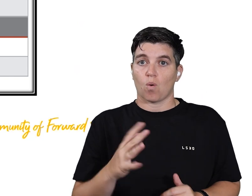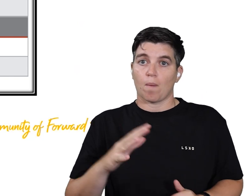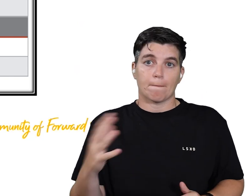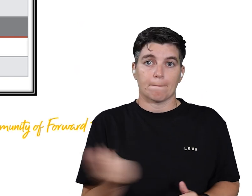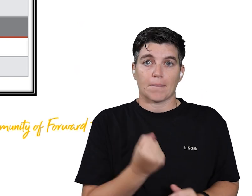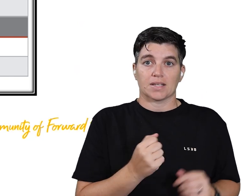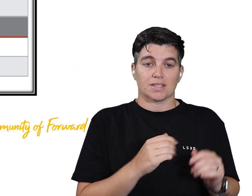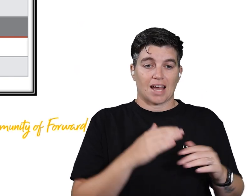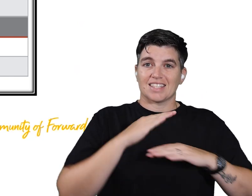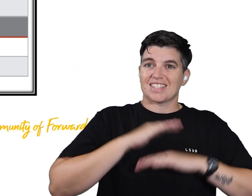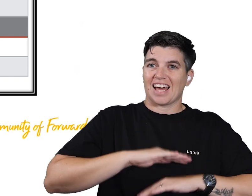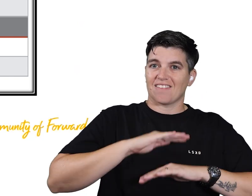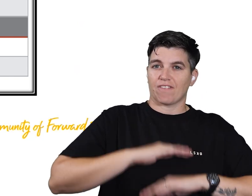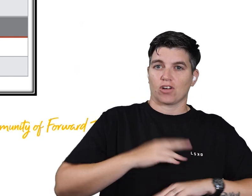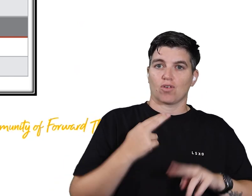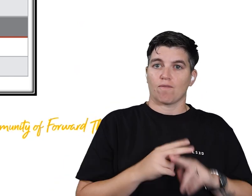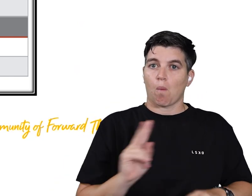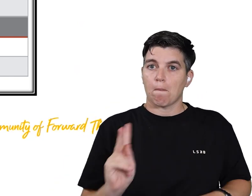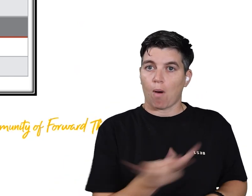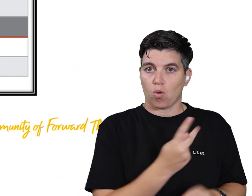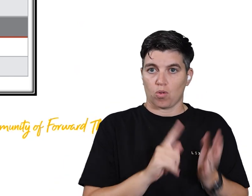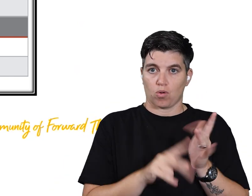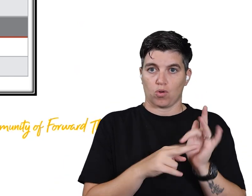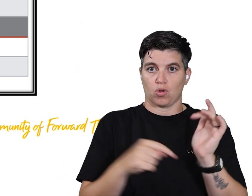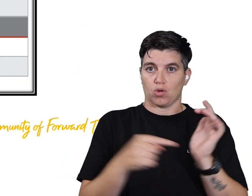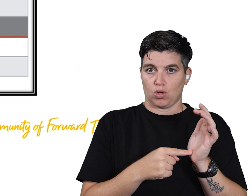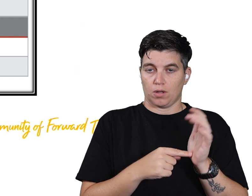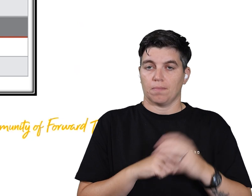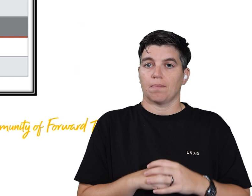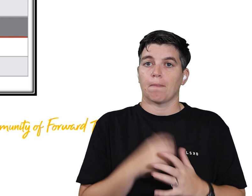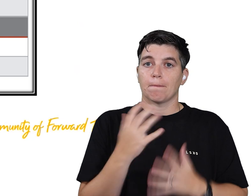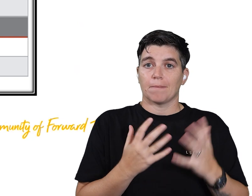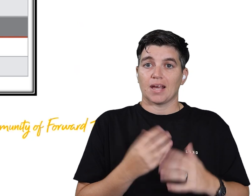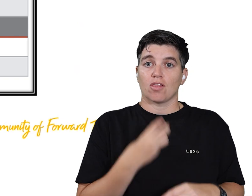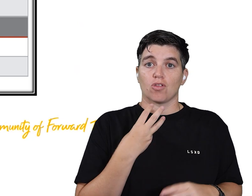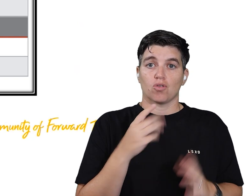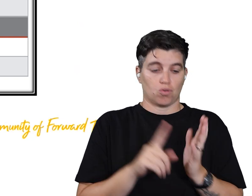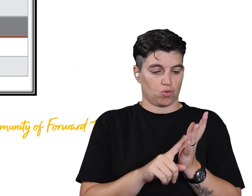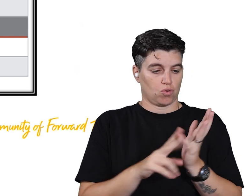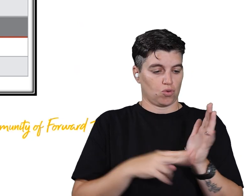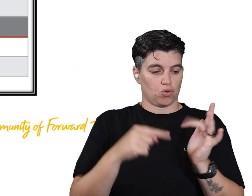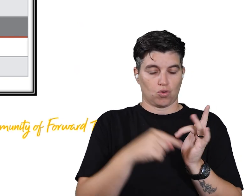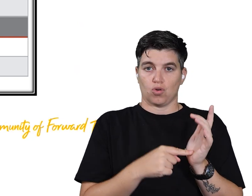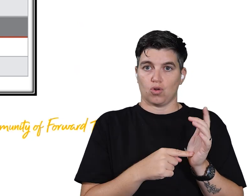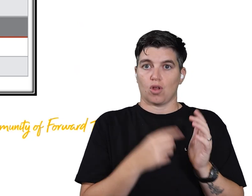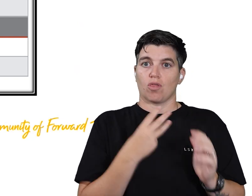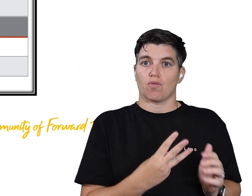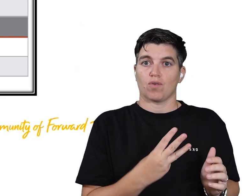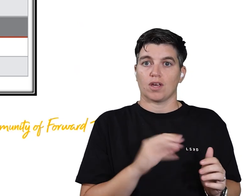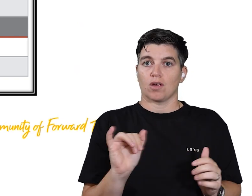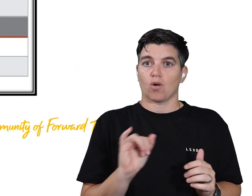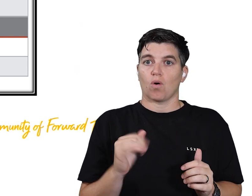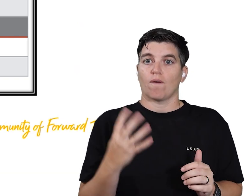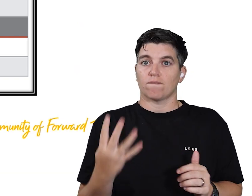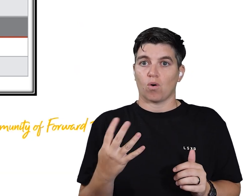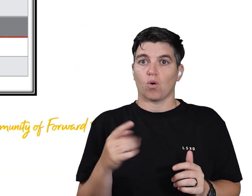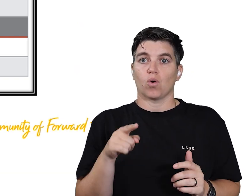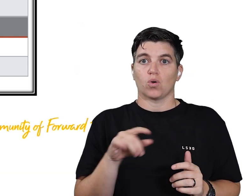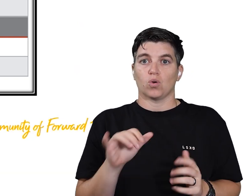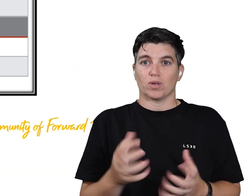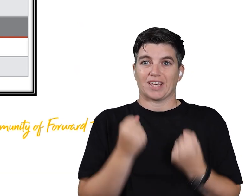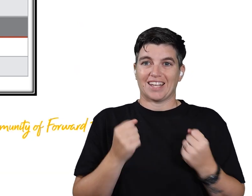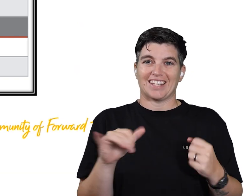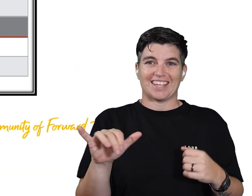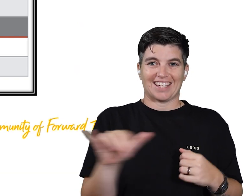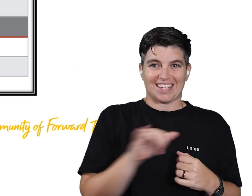2 units. This means that across Units 3 and 4, a student can only accrue 0 or 2 credits. 1